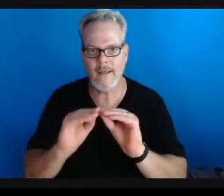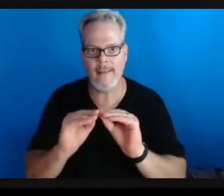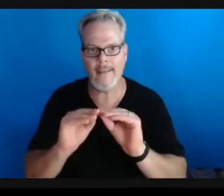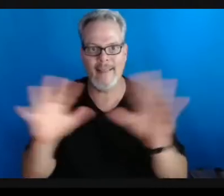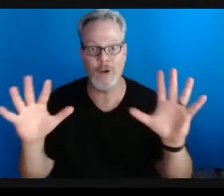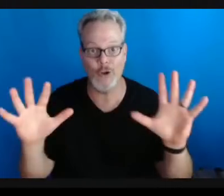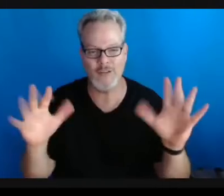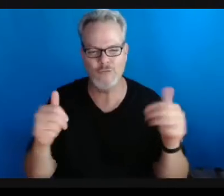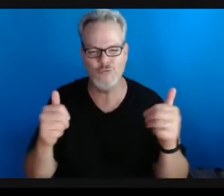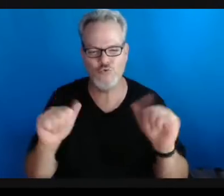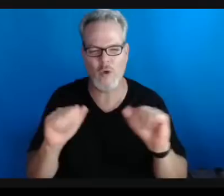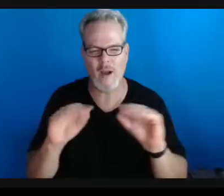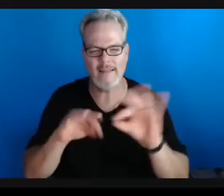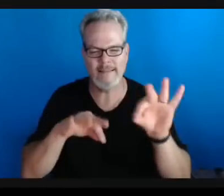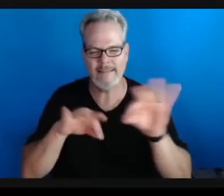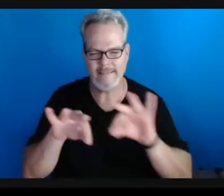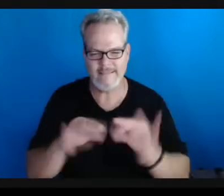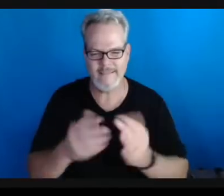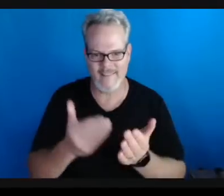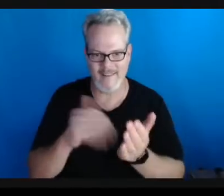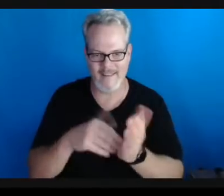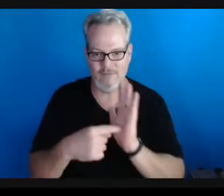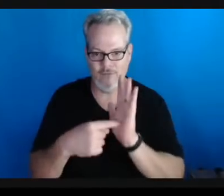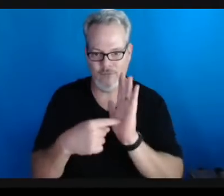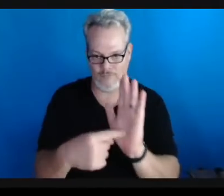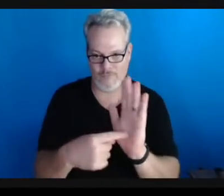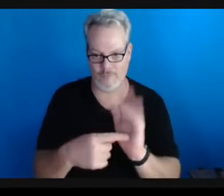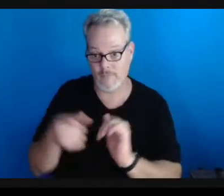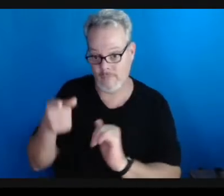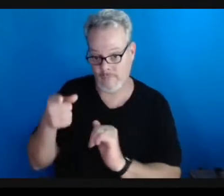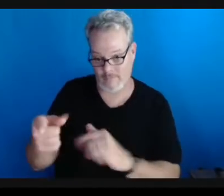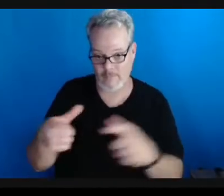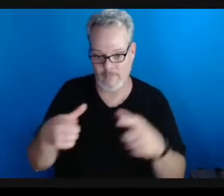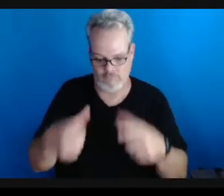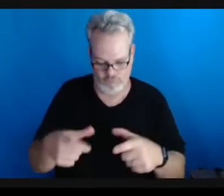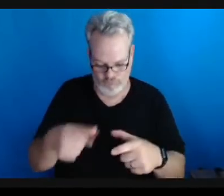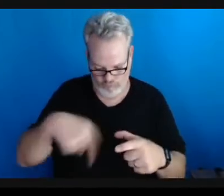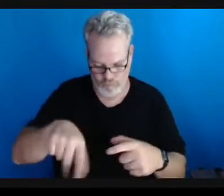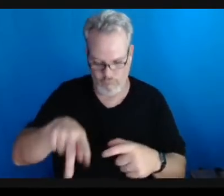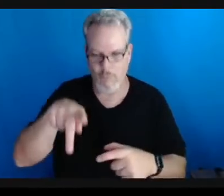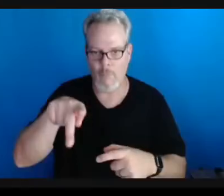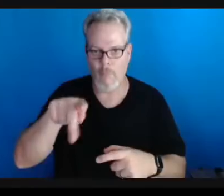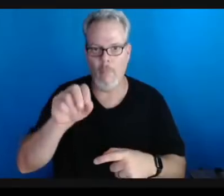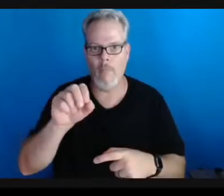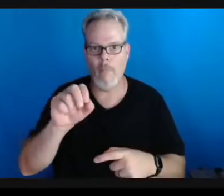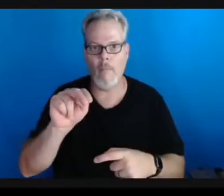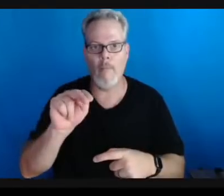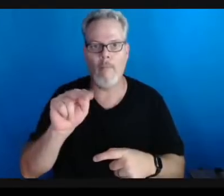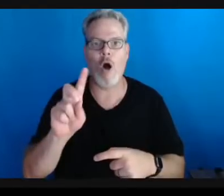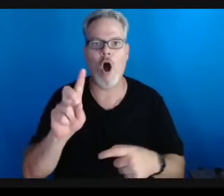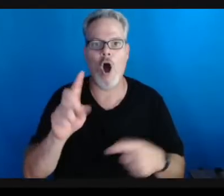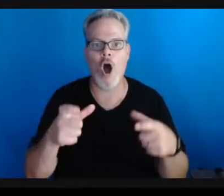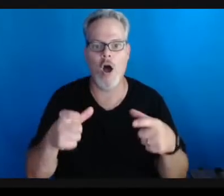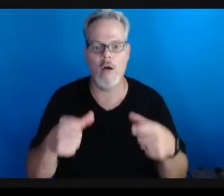see if I can play one more time to you guys again. There is the pond right there. Maybe see it lowering down